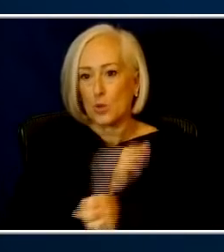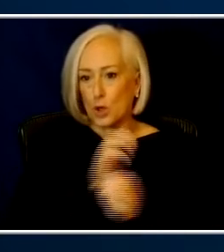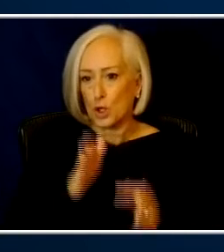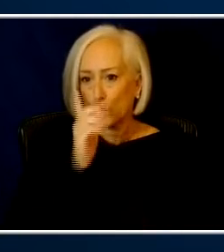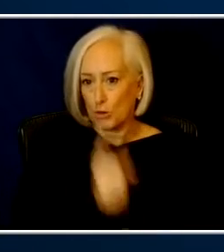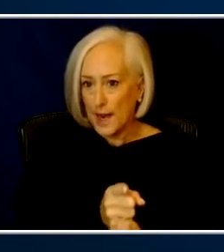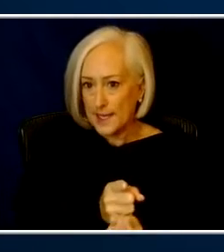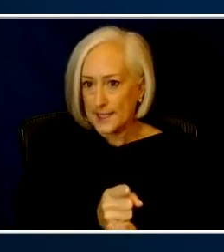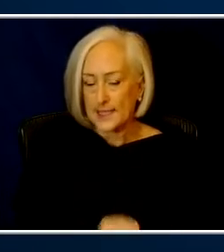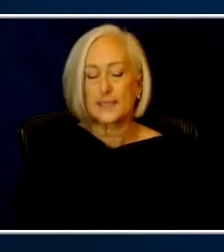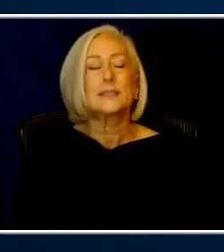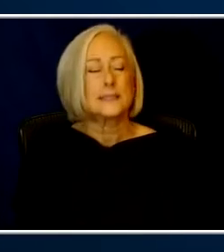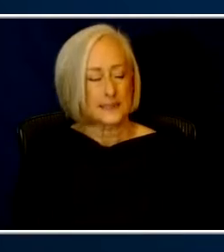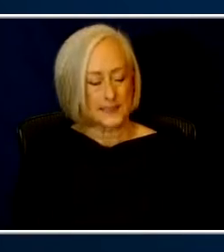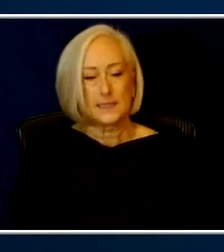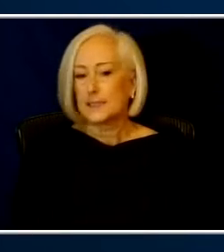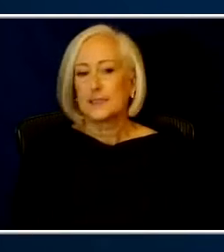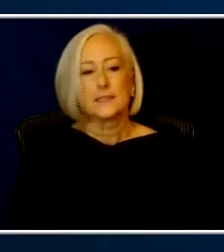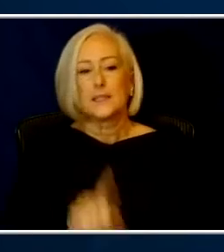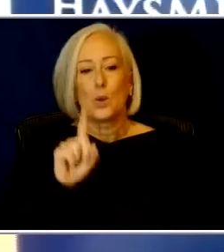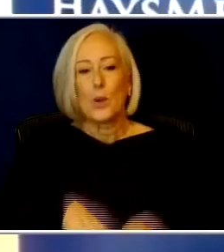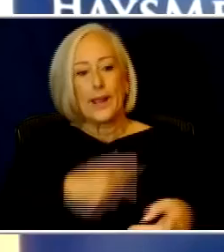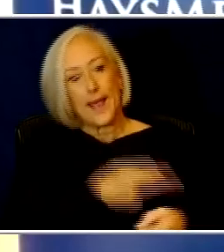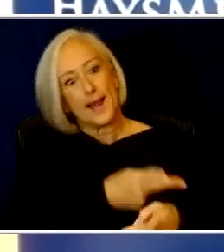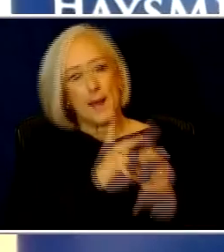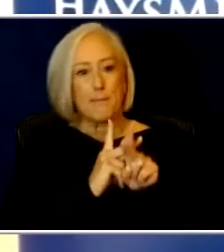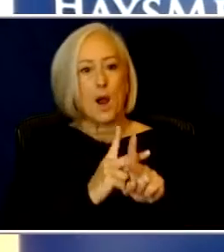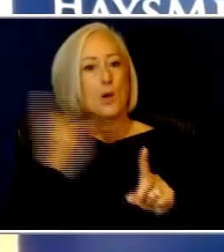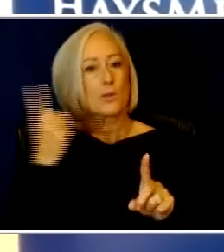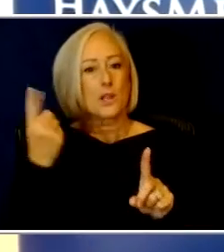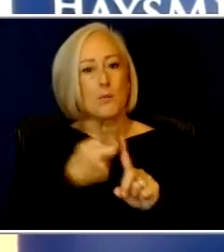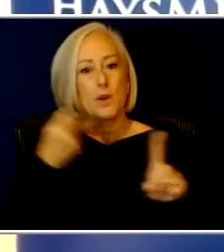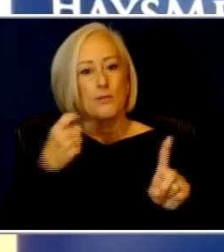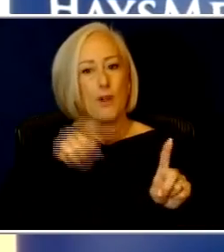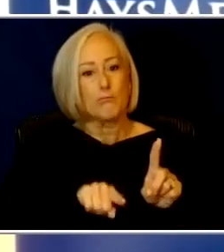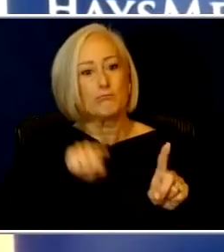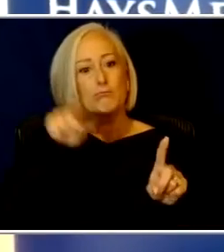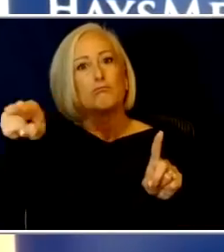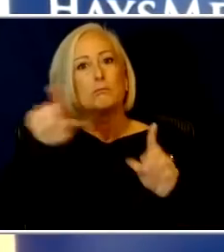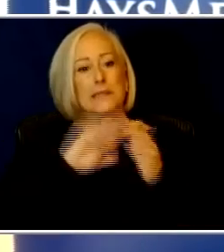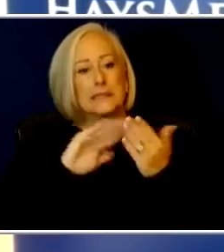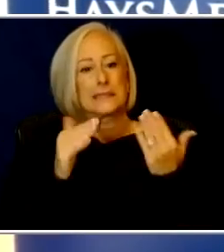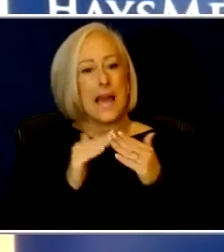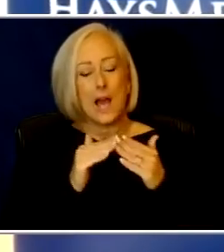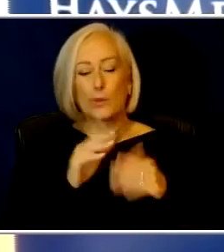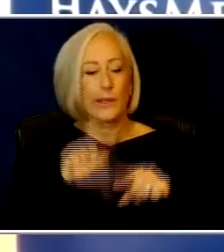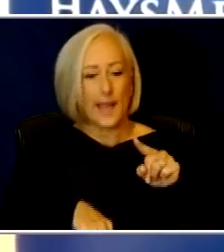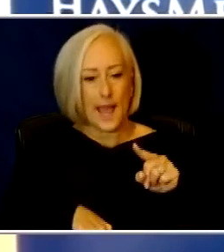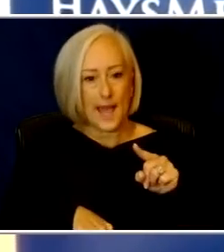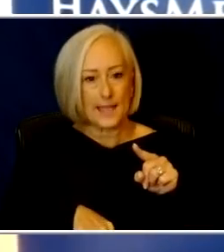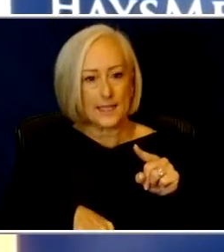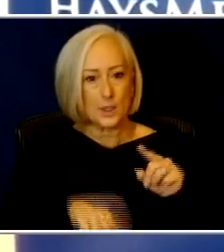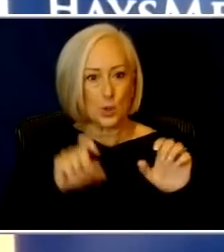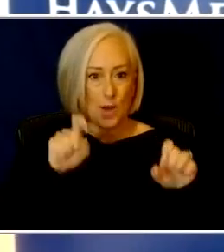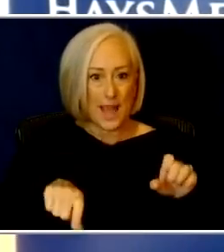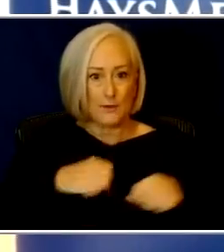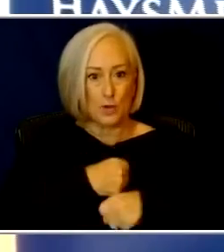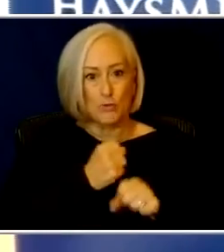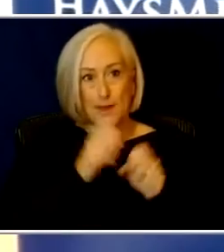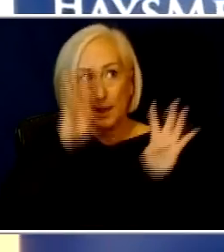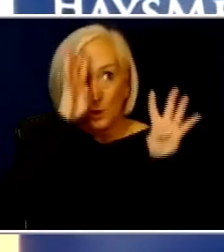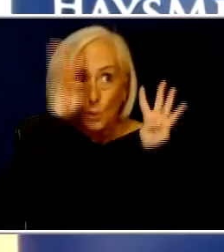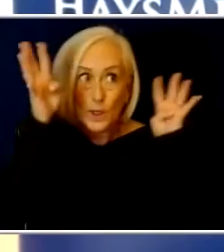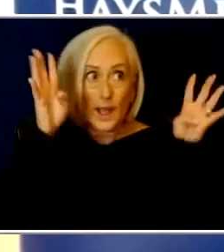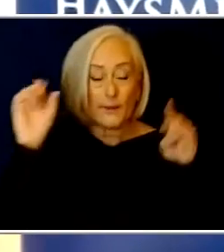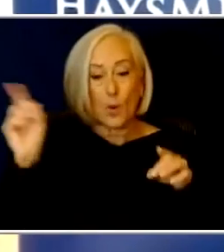Absolutely. We can't borrow anyone from across town. So yeah, we have to be kind of creative where patients can